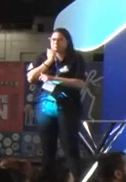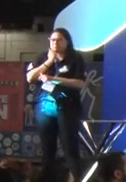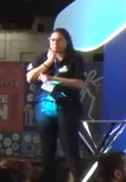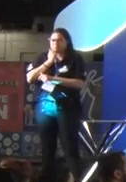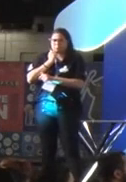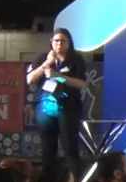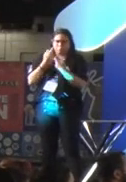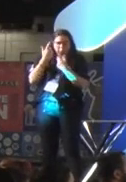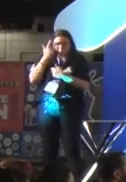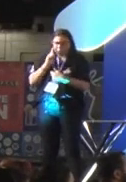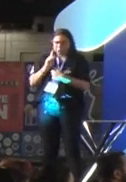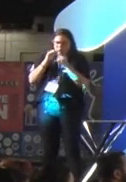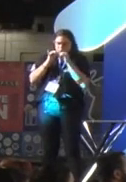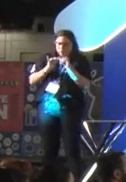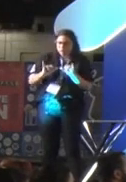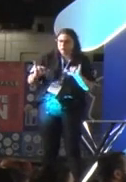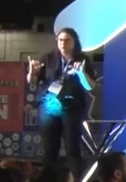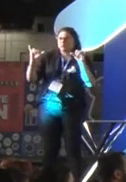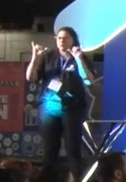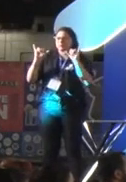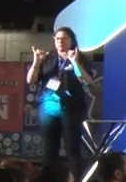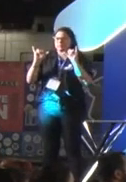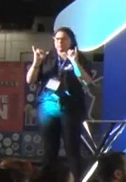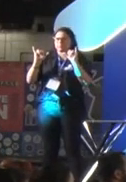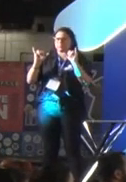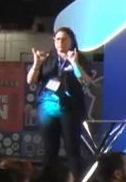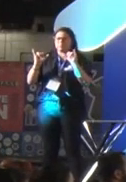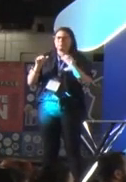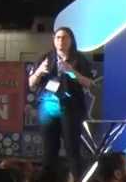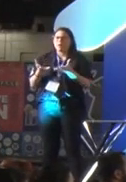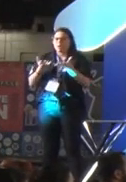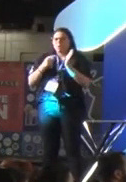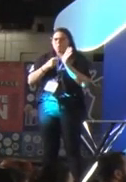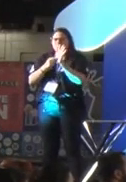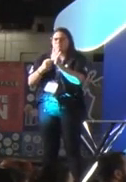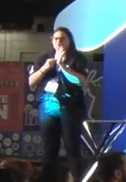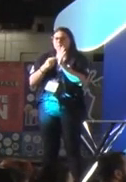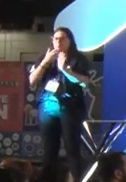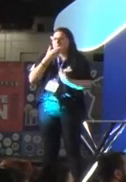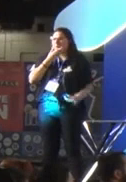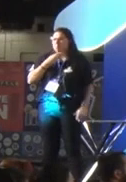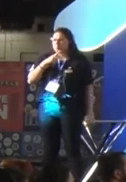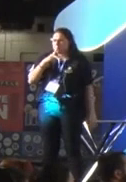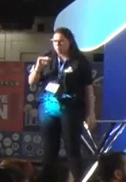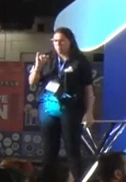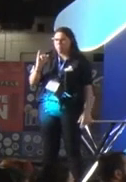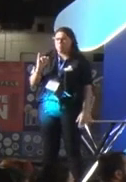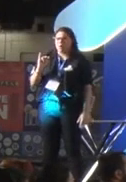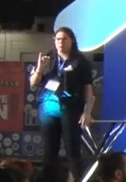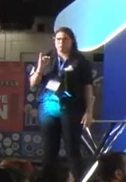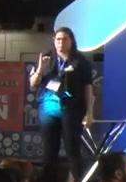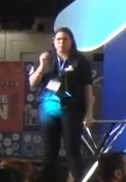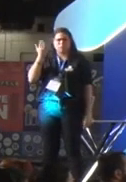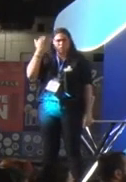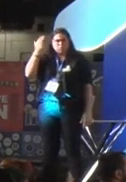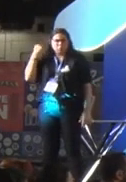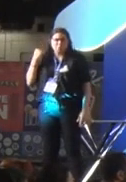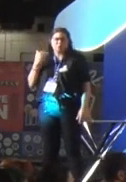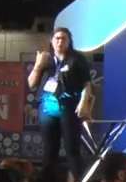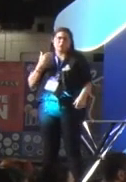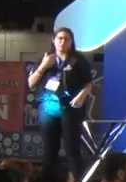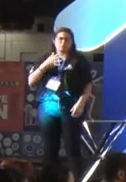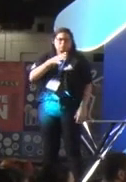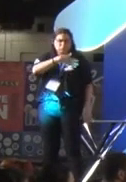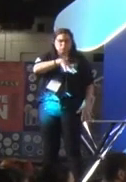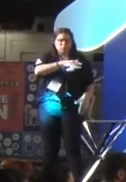that distance. And when my father went in The Simpsons, a lot of his colleagues really looked down on him like,